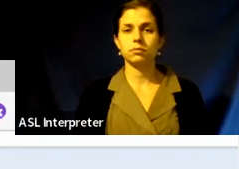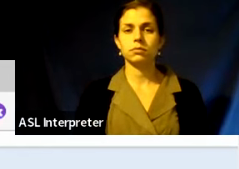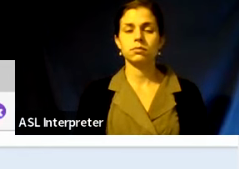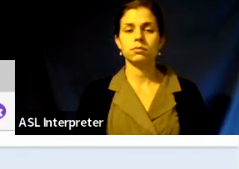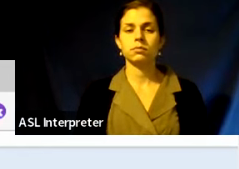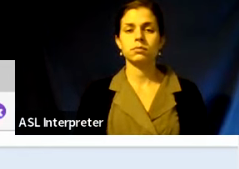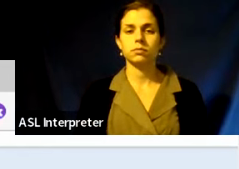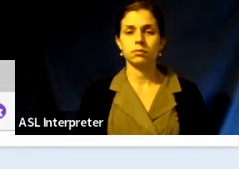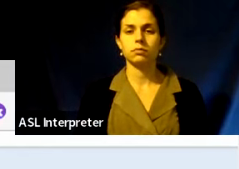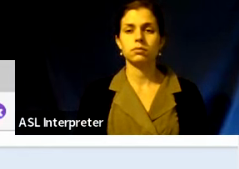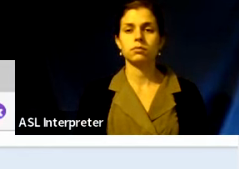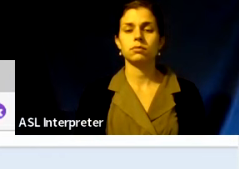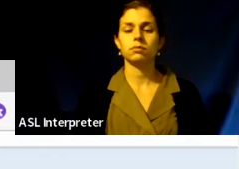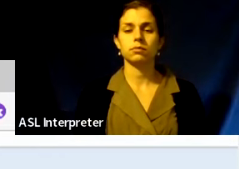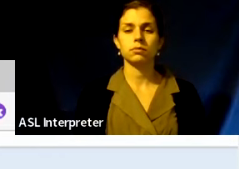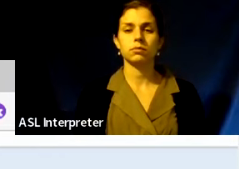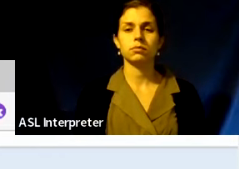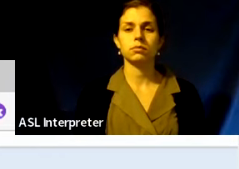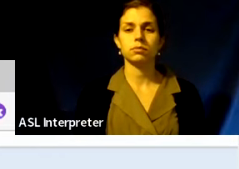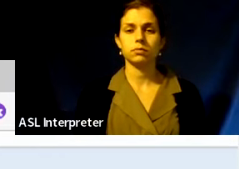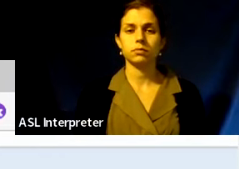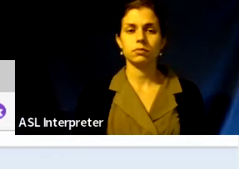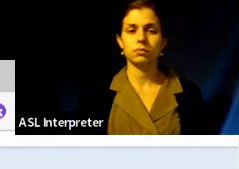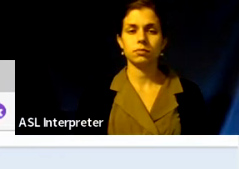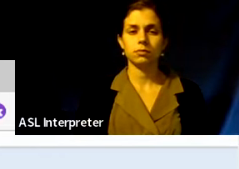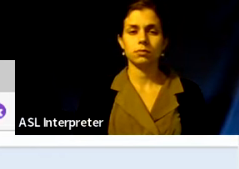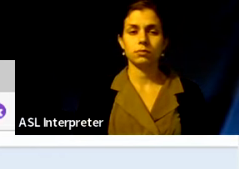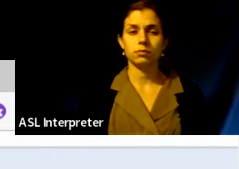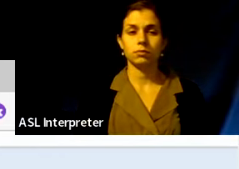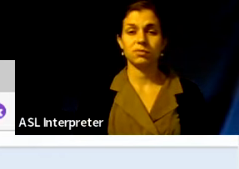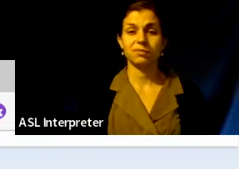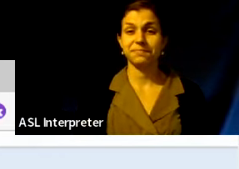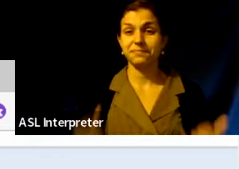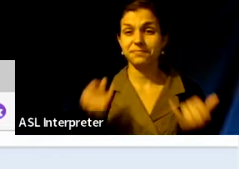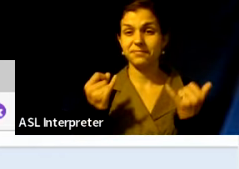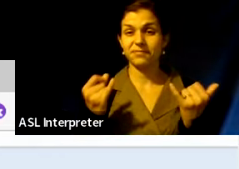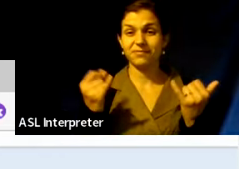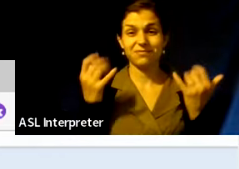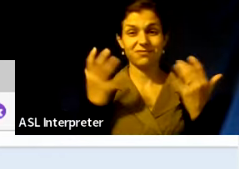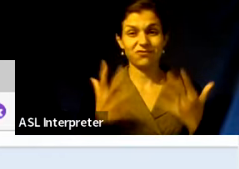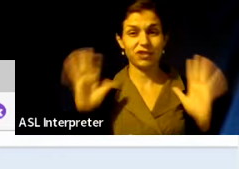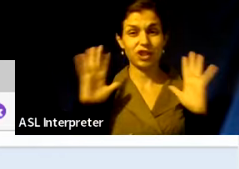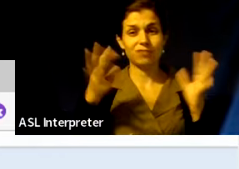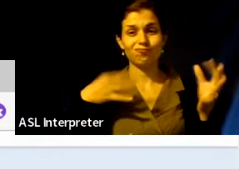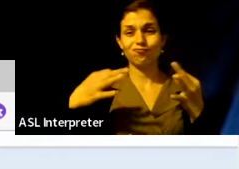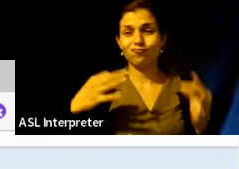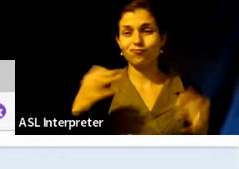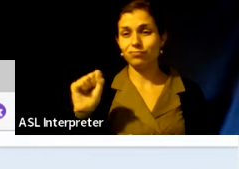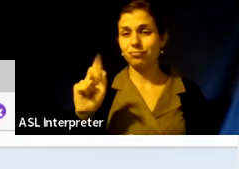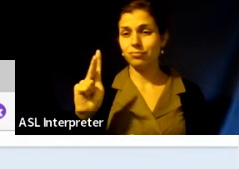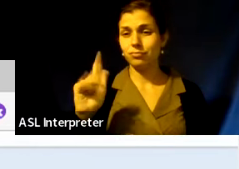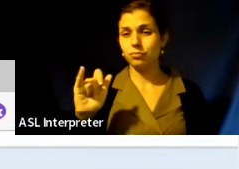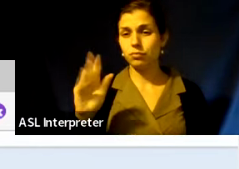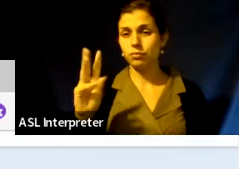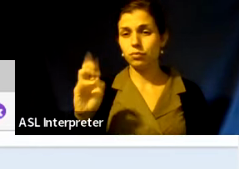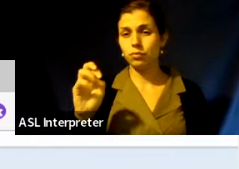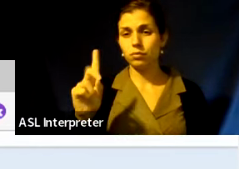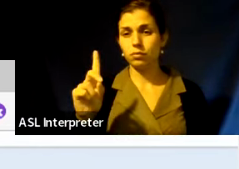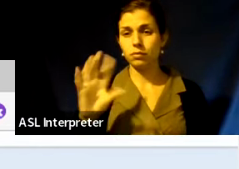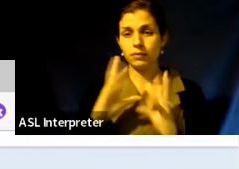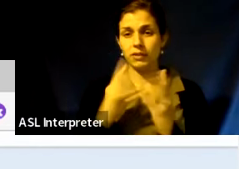All right, so this is the conclusion of our tour of the Skyward Family Access